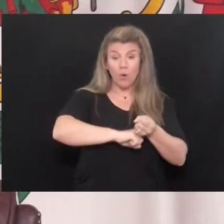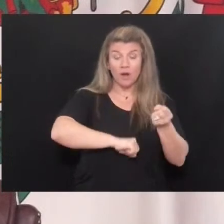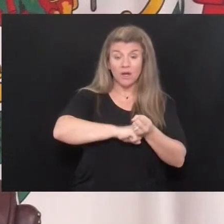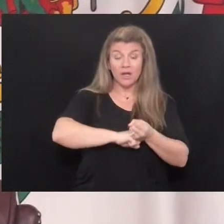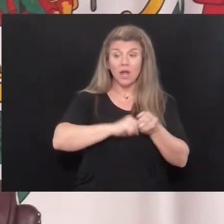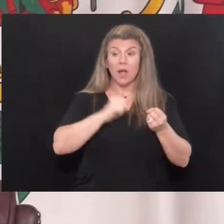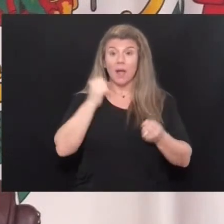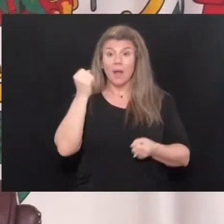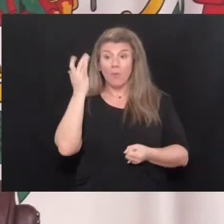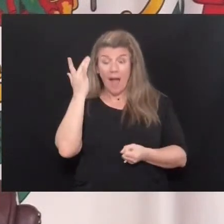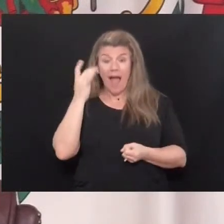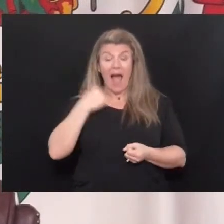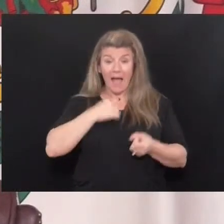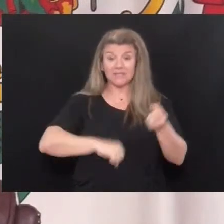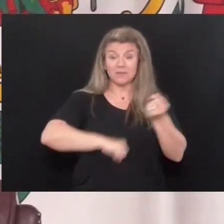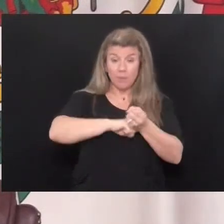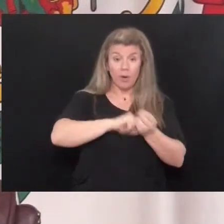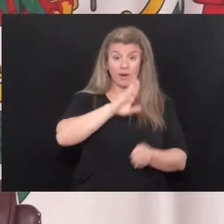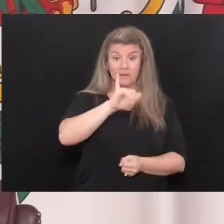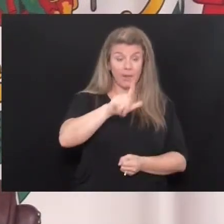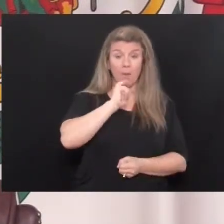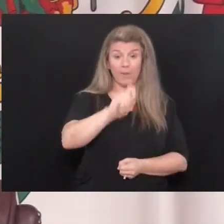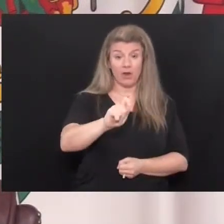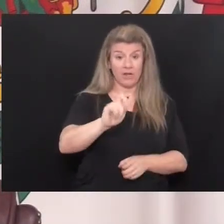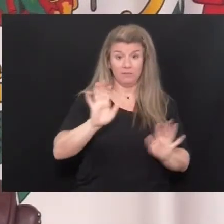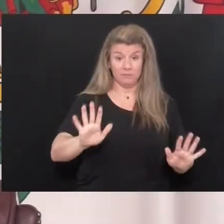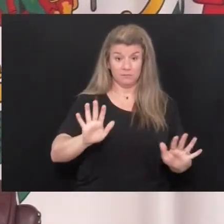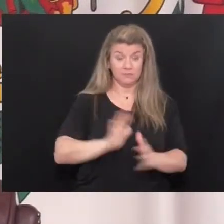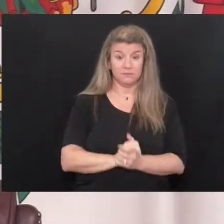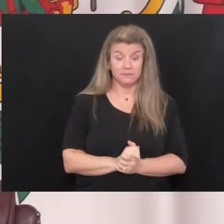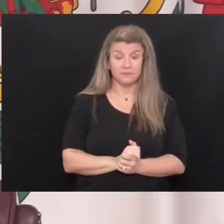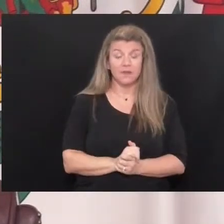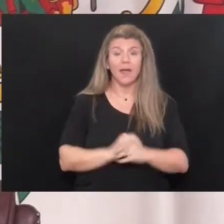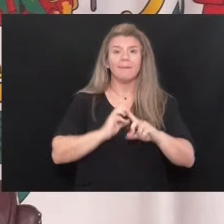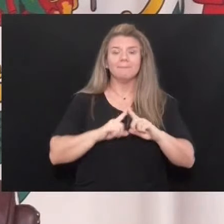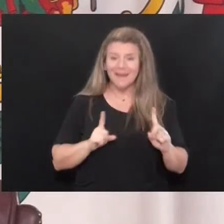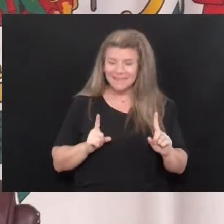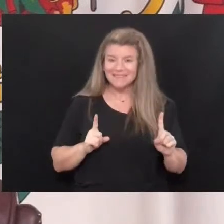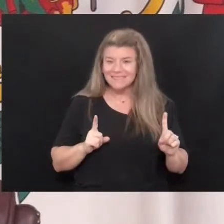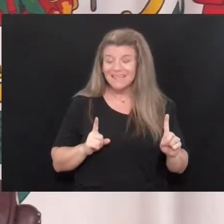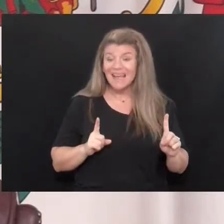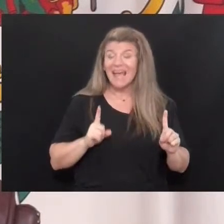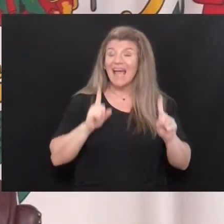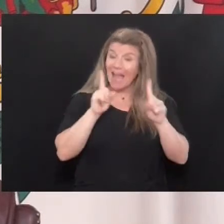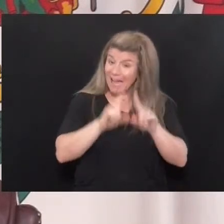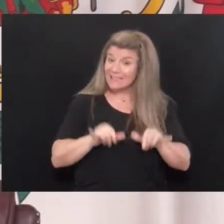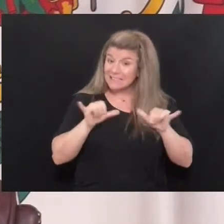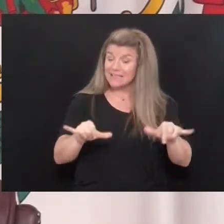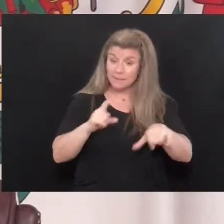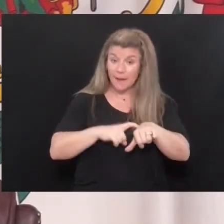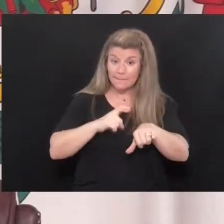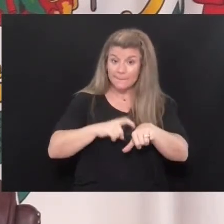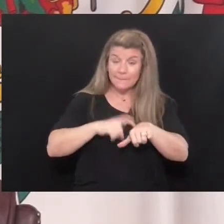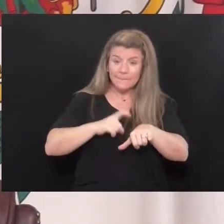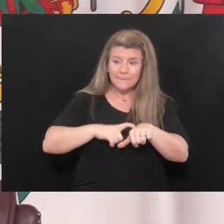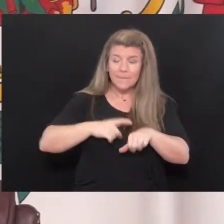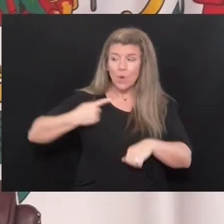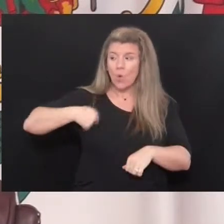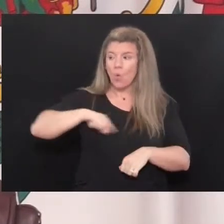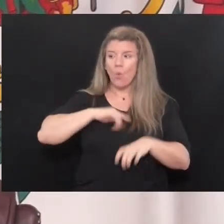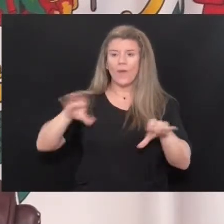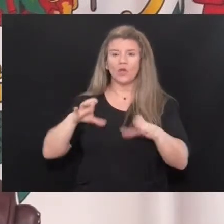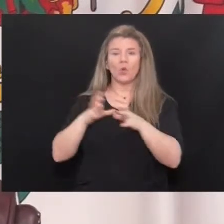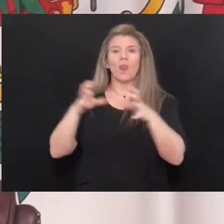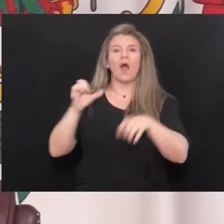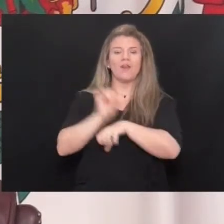absolutely support the bill, period. That's all there is to it. But at the same time, we do a lot of work